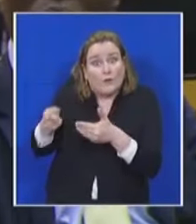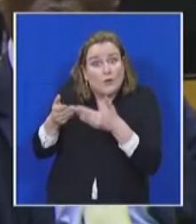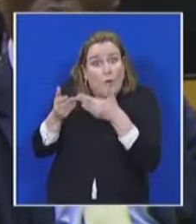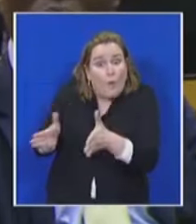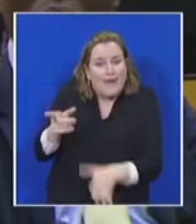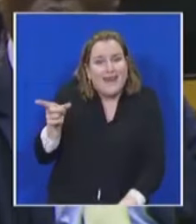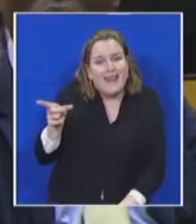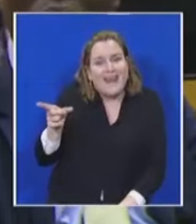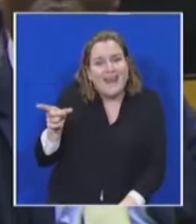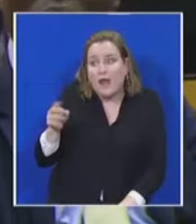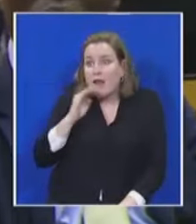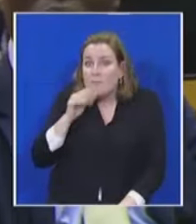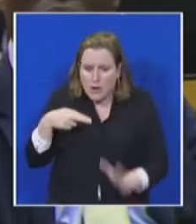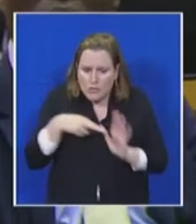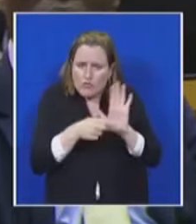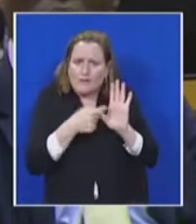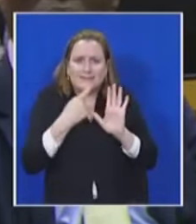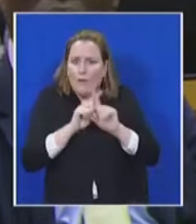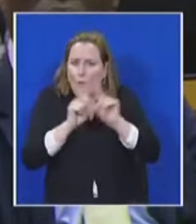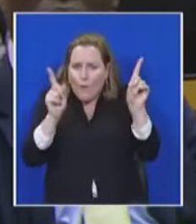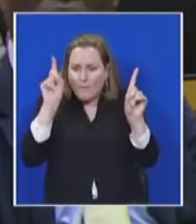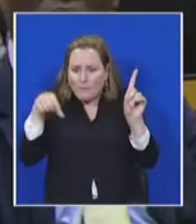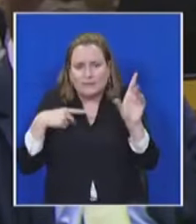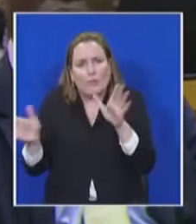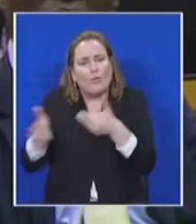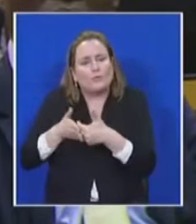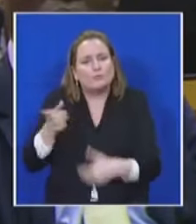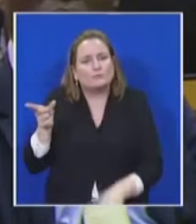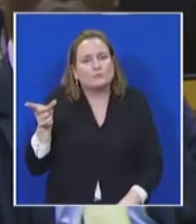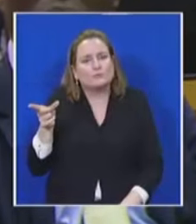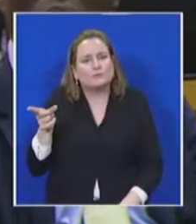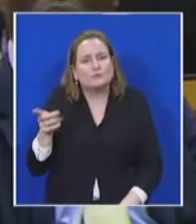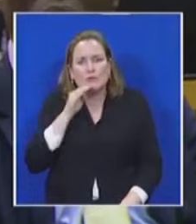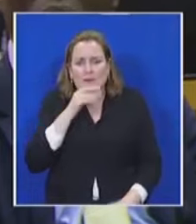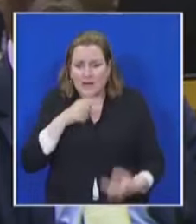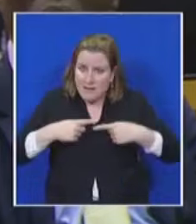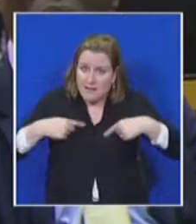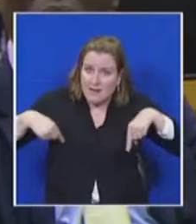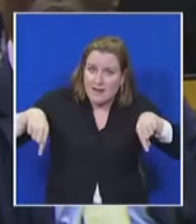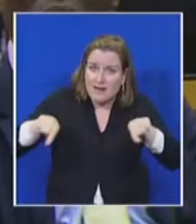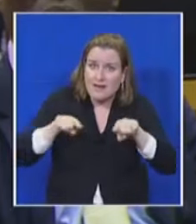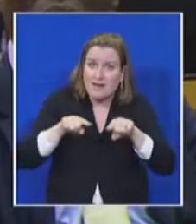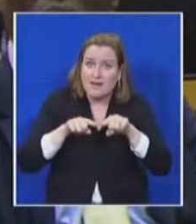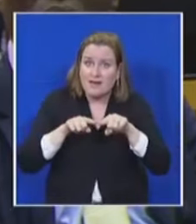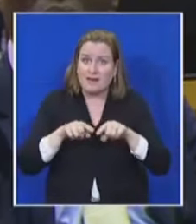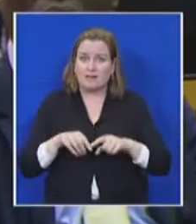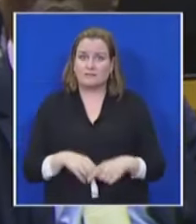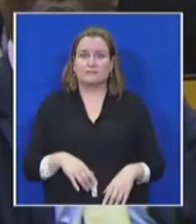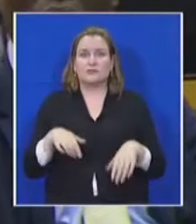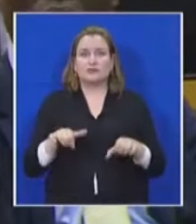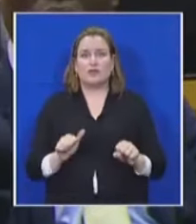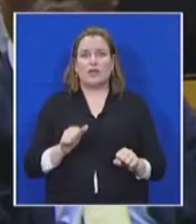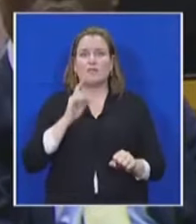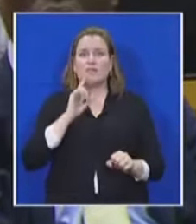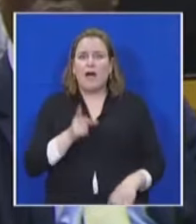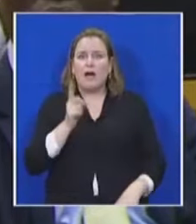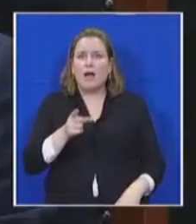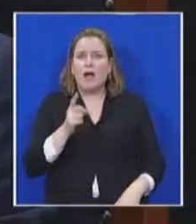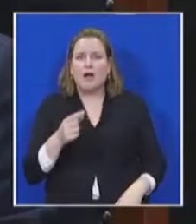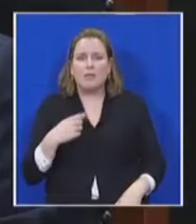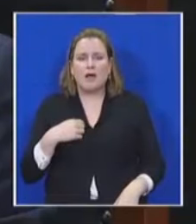in contrary to the Point rules of order, the House. Speaker. For us to become sound... Point in terms of the order.